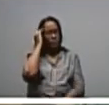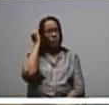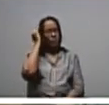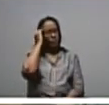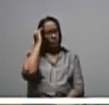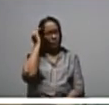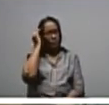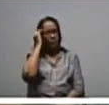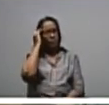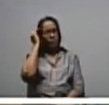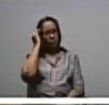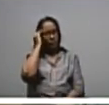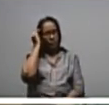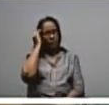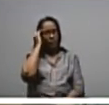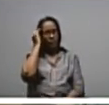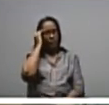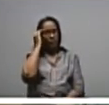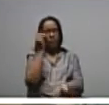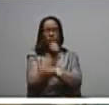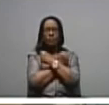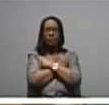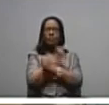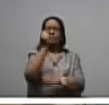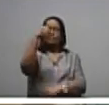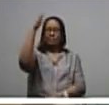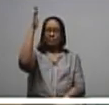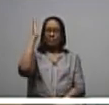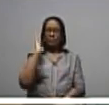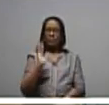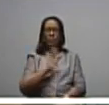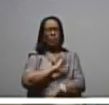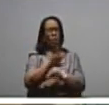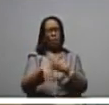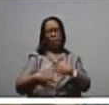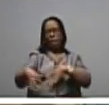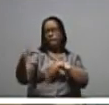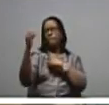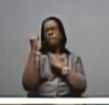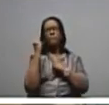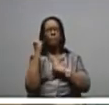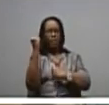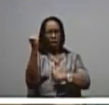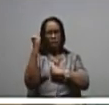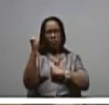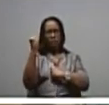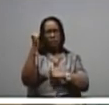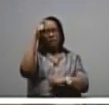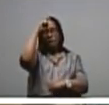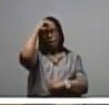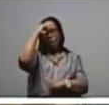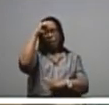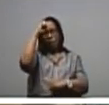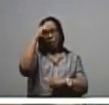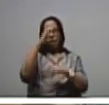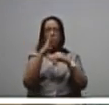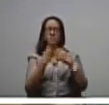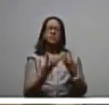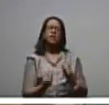love of a God who is all-powerful and all-wise and